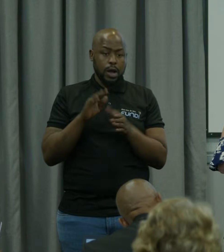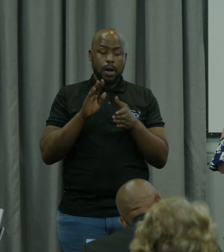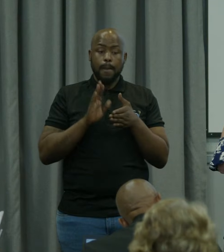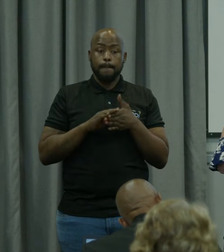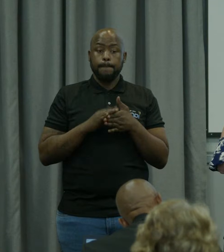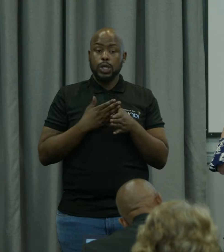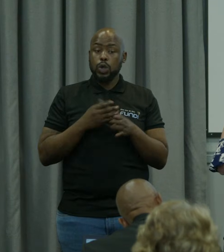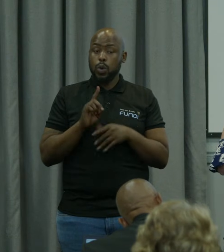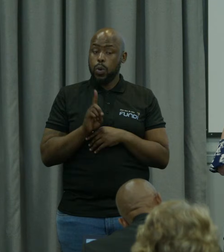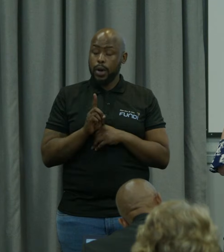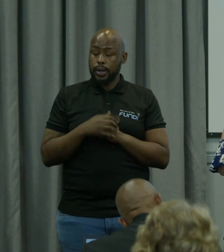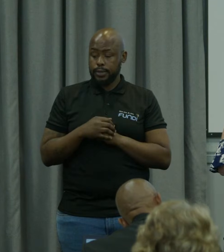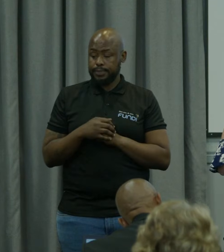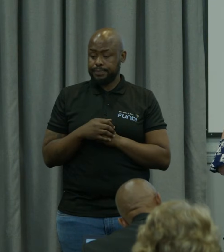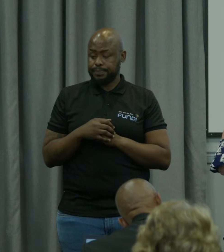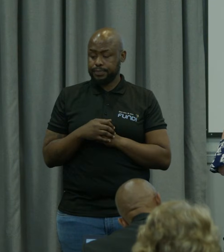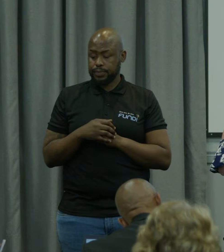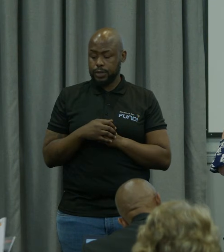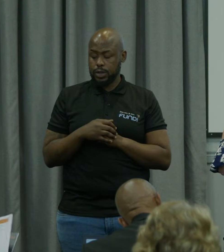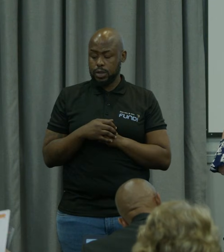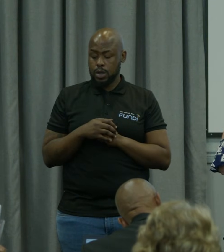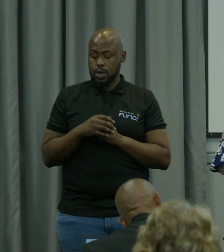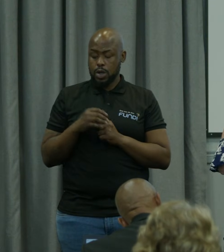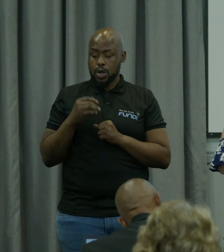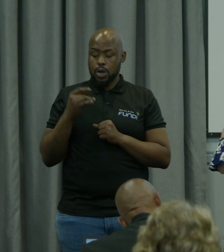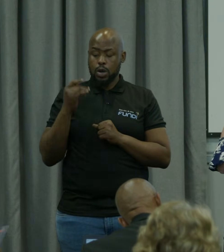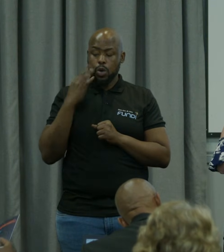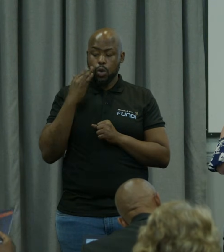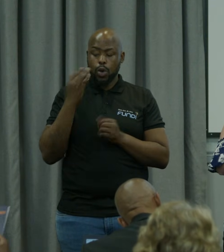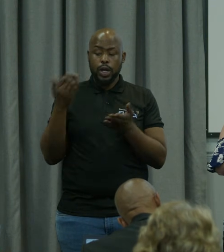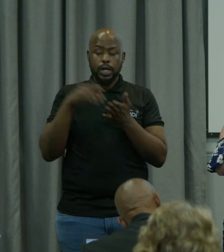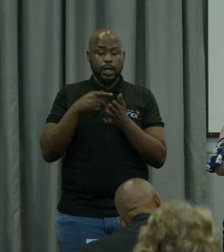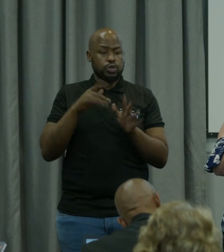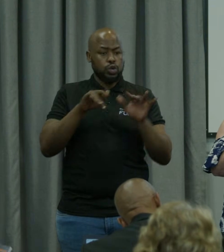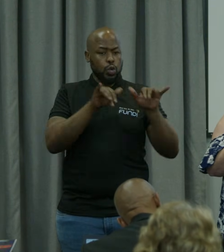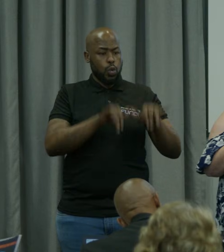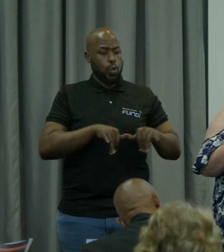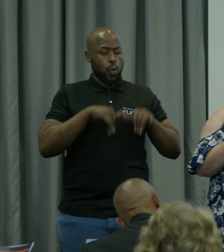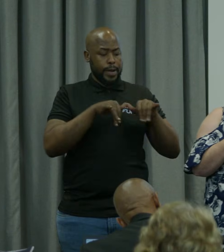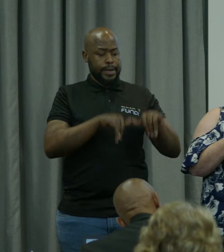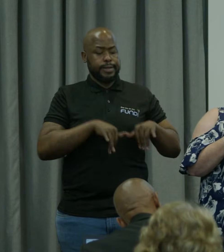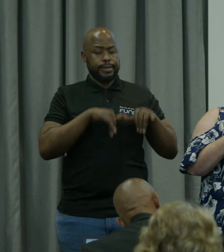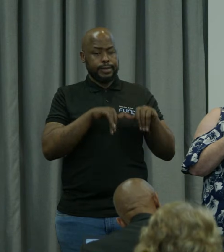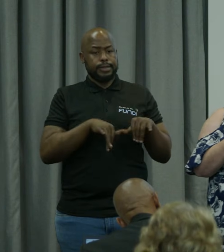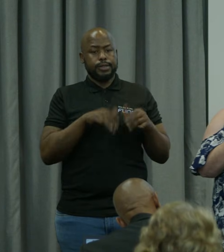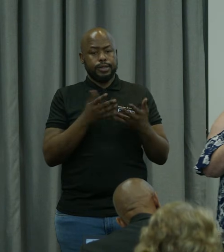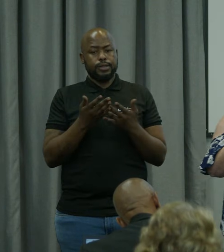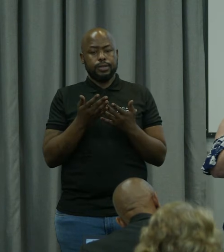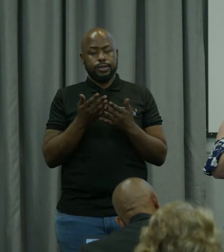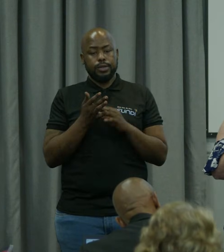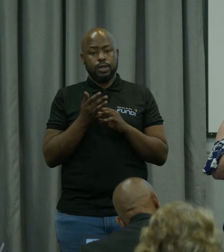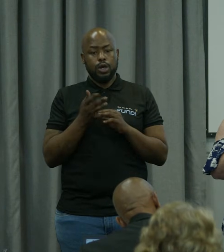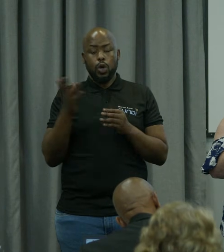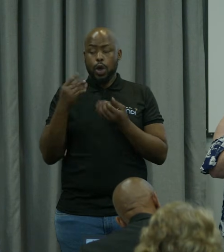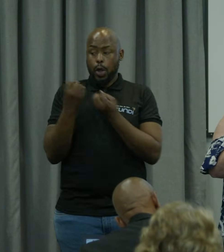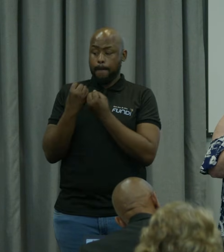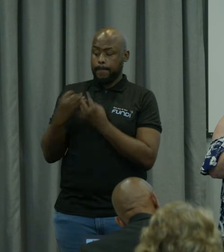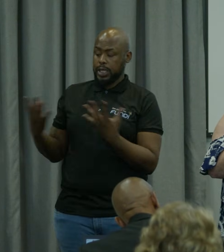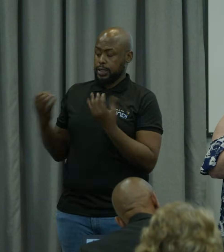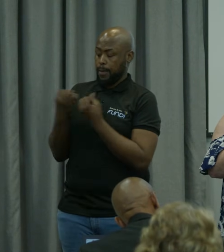Because when it comes to the weighting of the learner, especially where there's